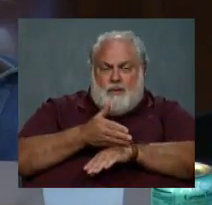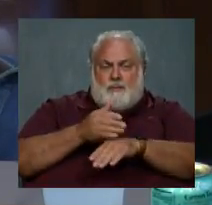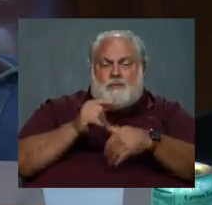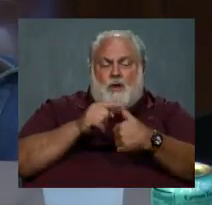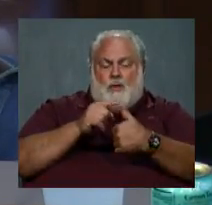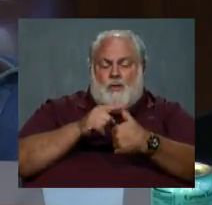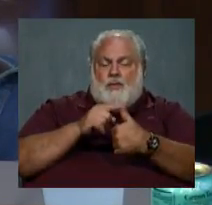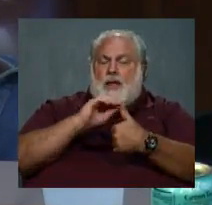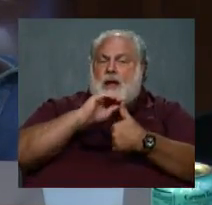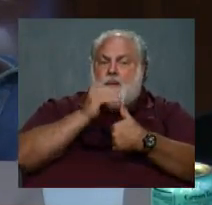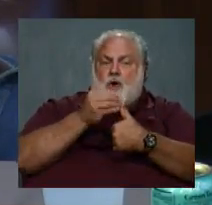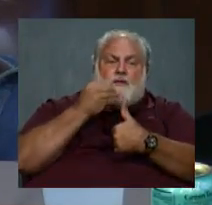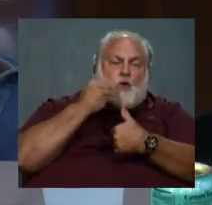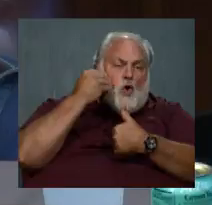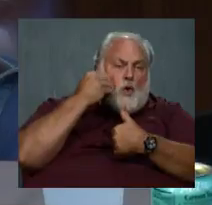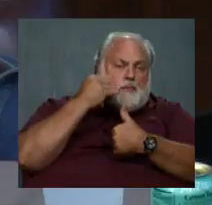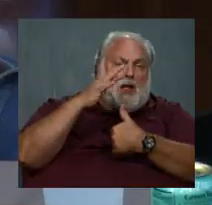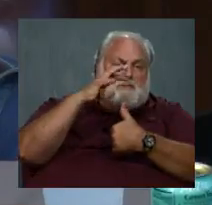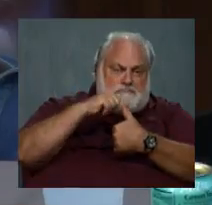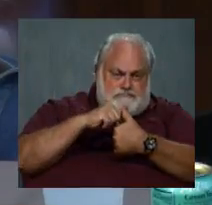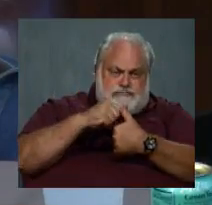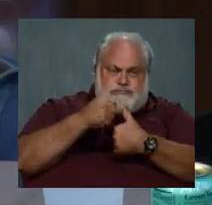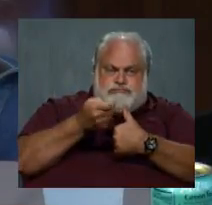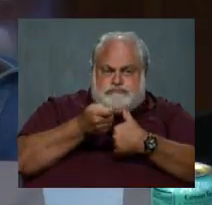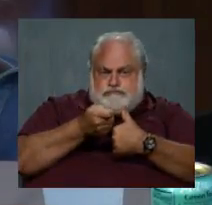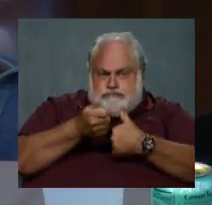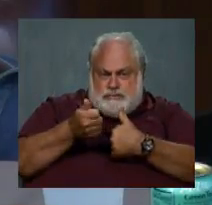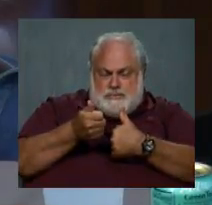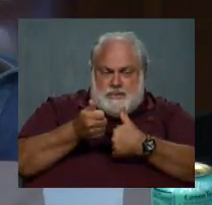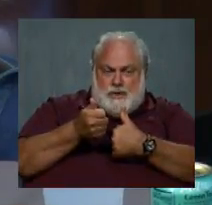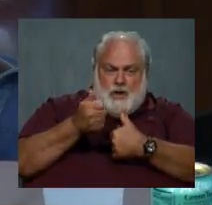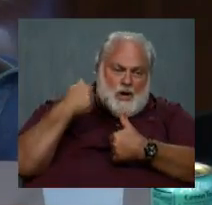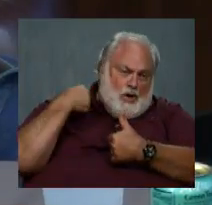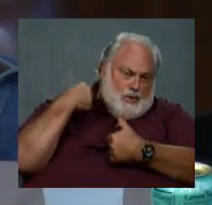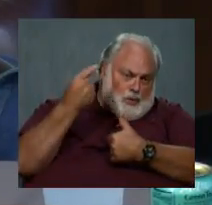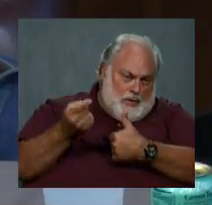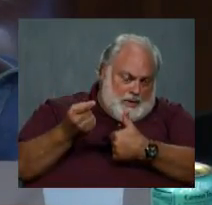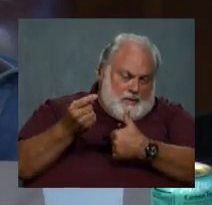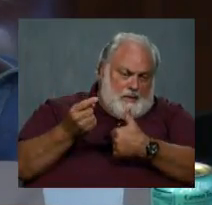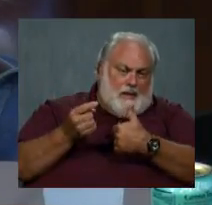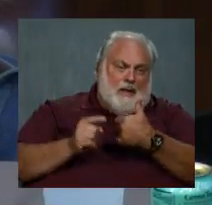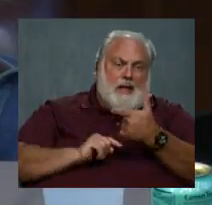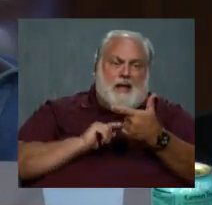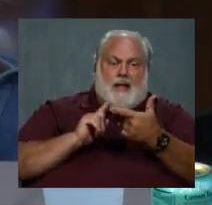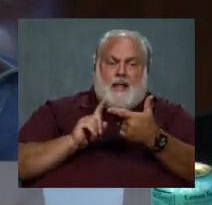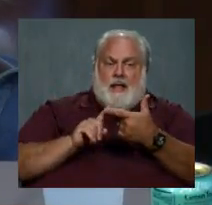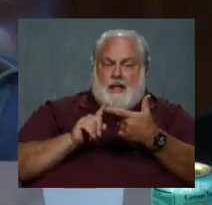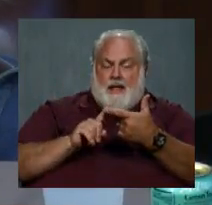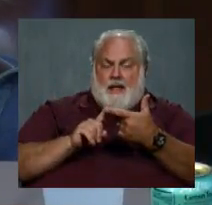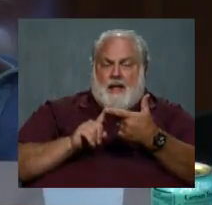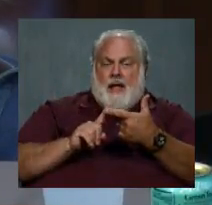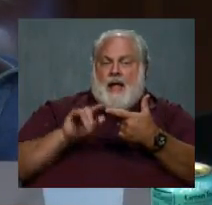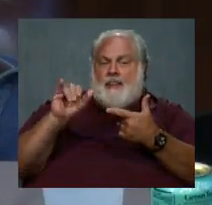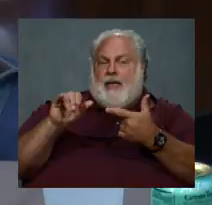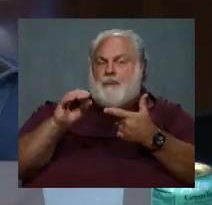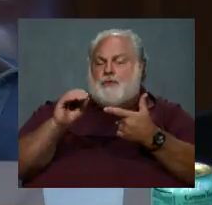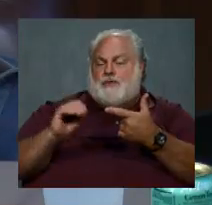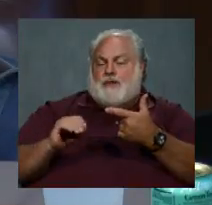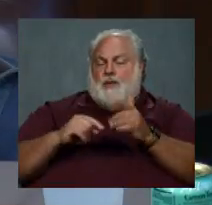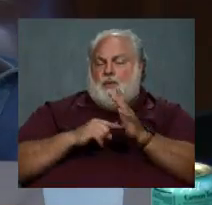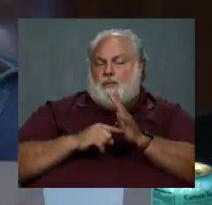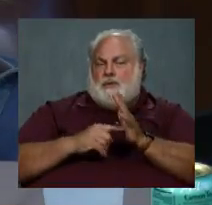homes demolished per ward to date, and for those of us who are mathematically challenged, what those percentages